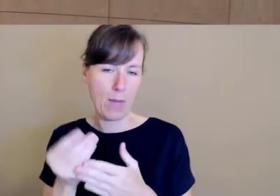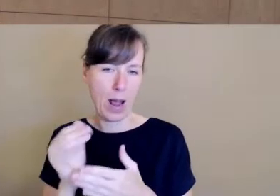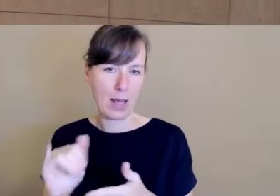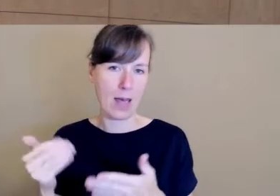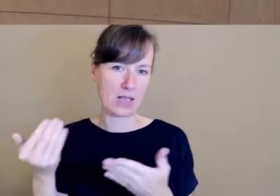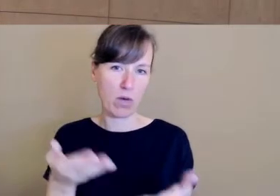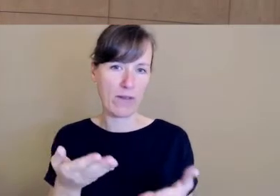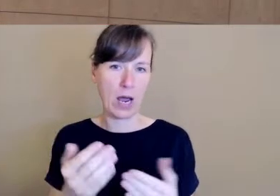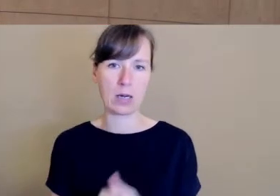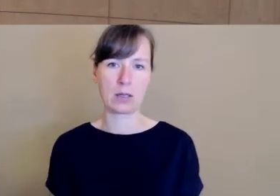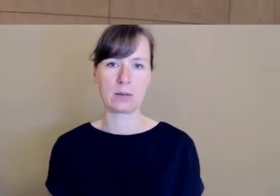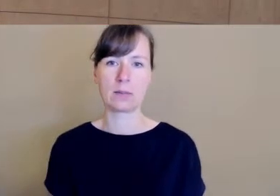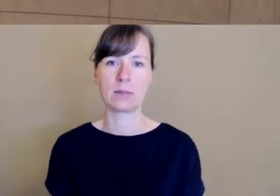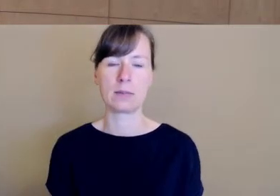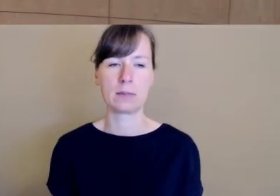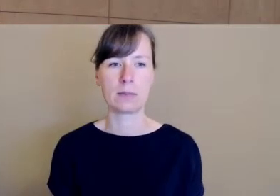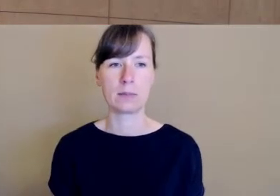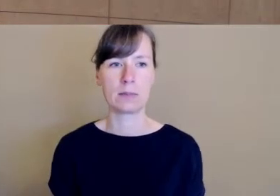provided.